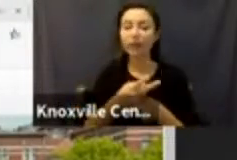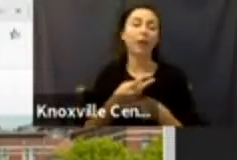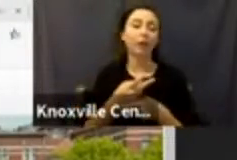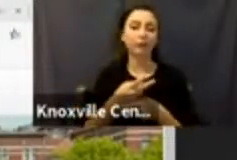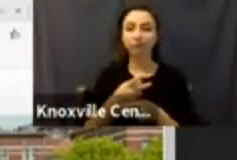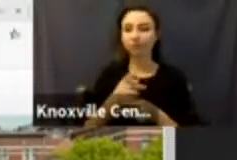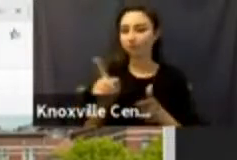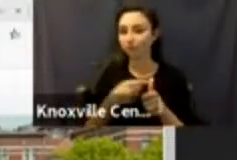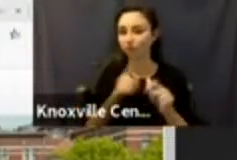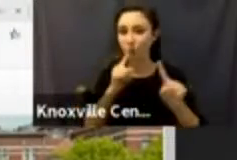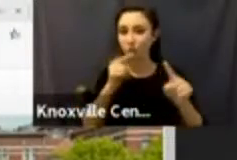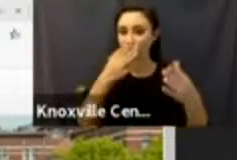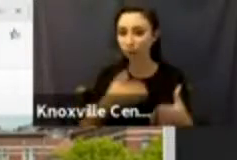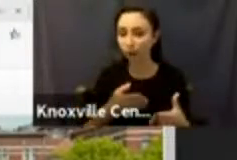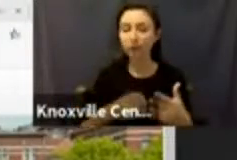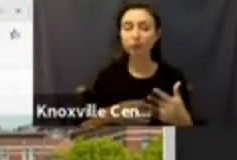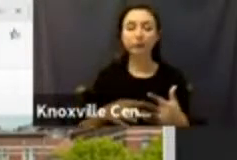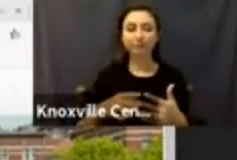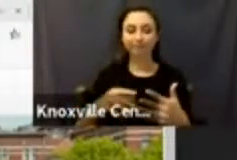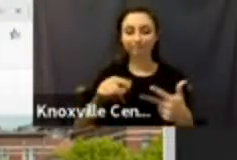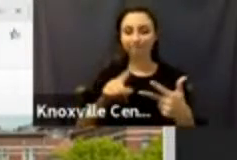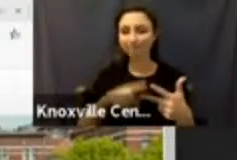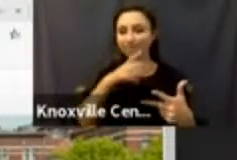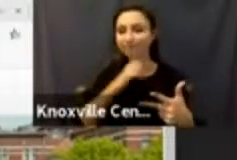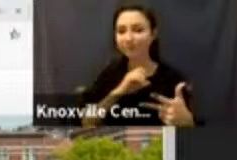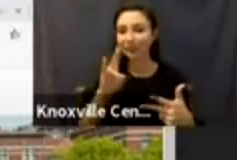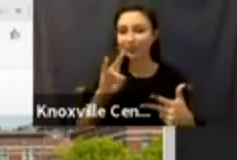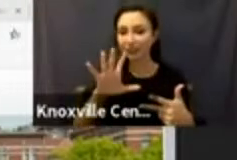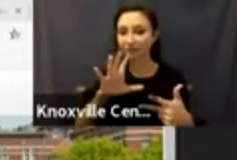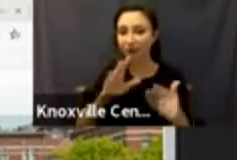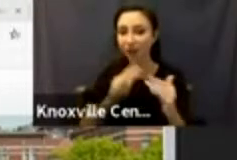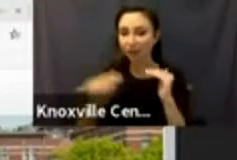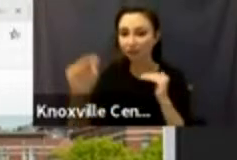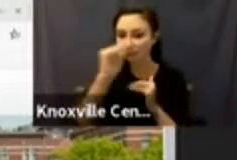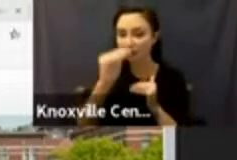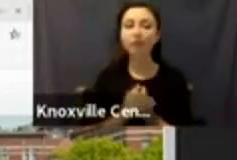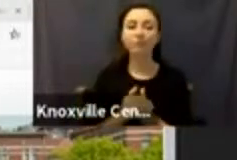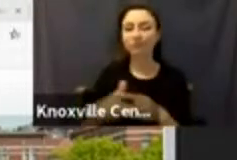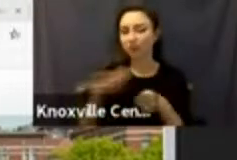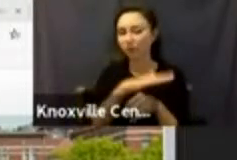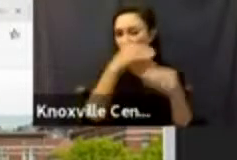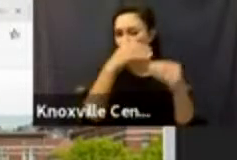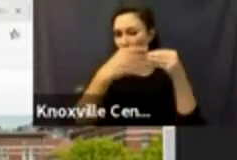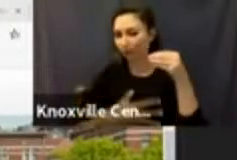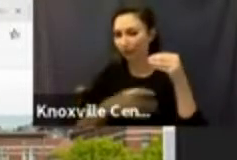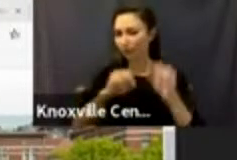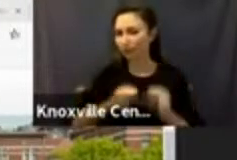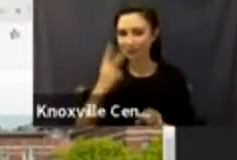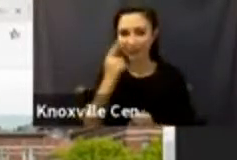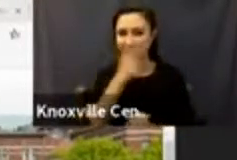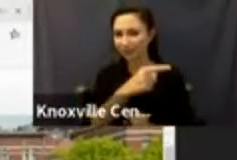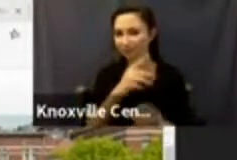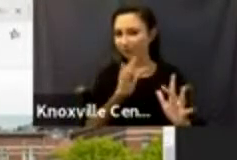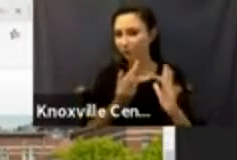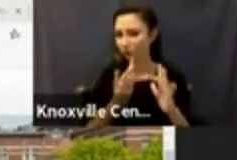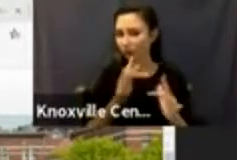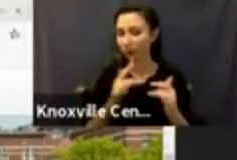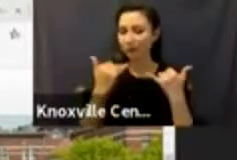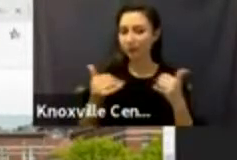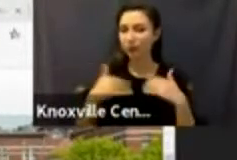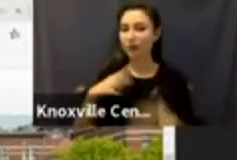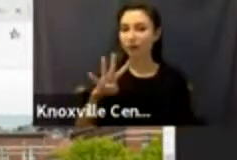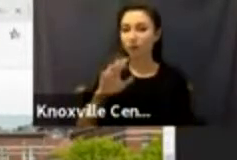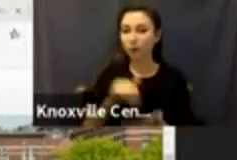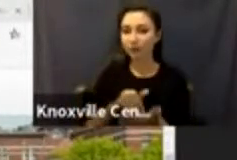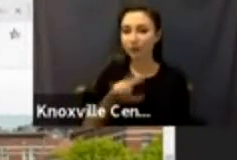older, among other groups. Full list can be found on our website. To date, we have received